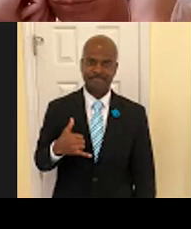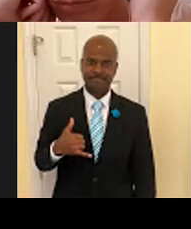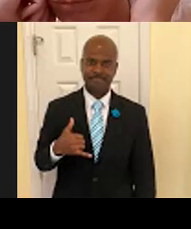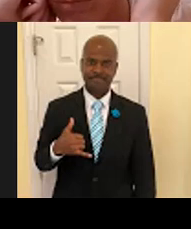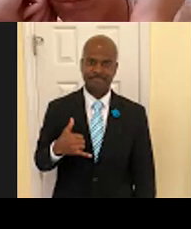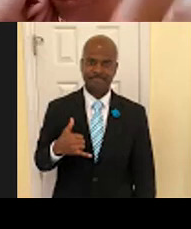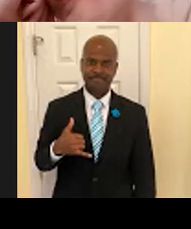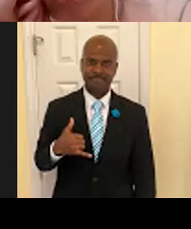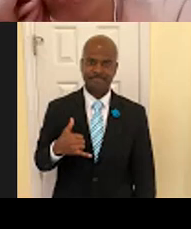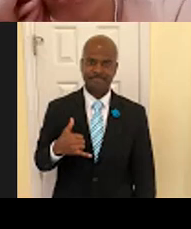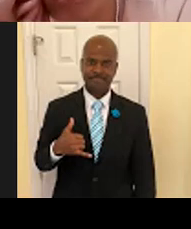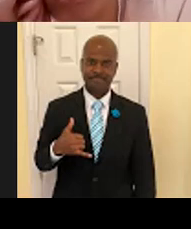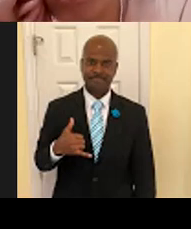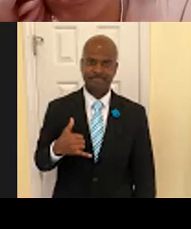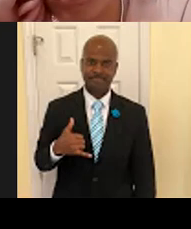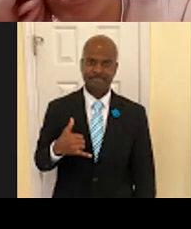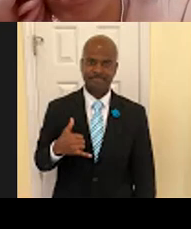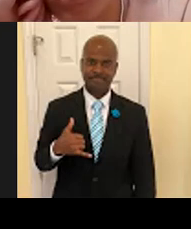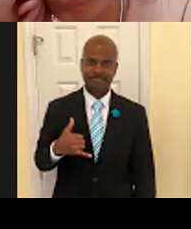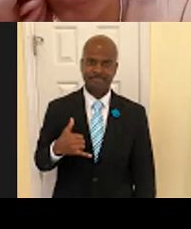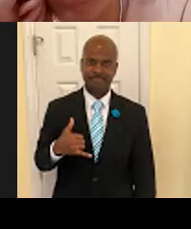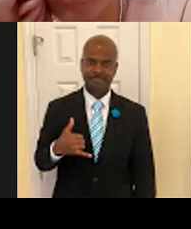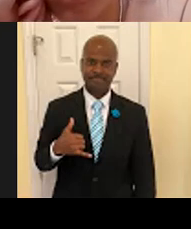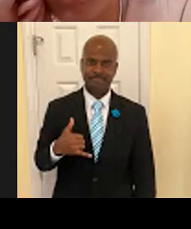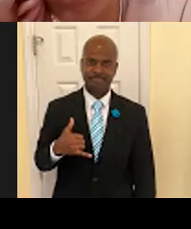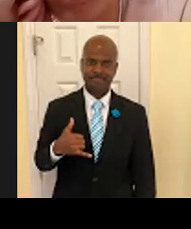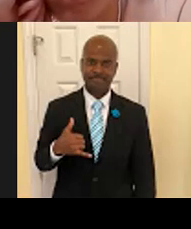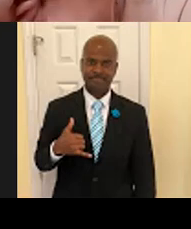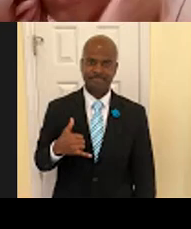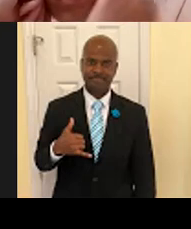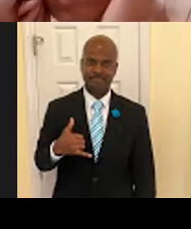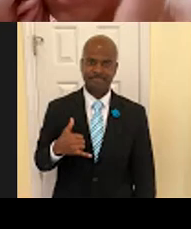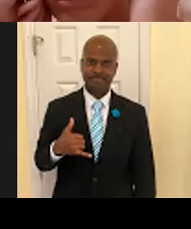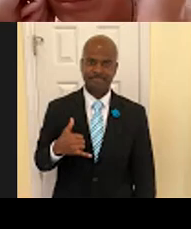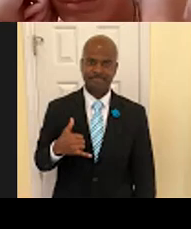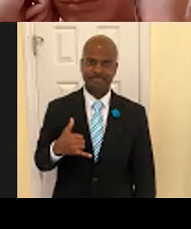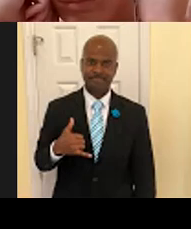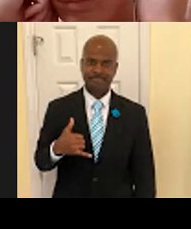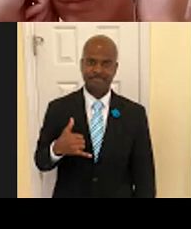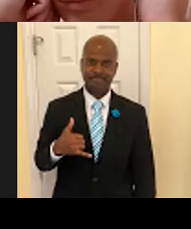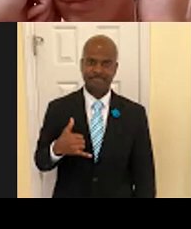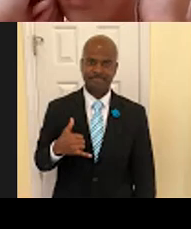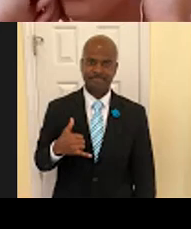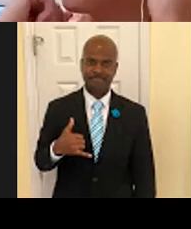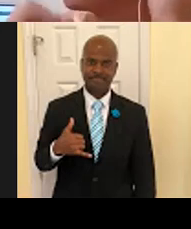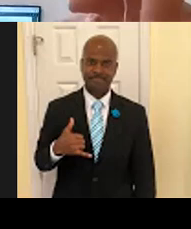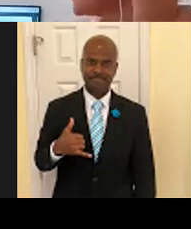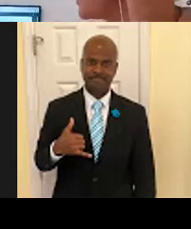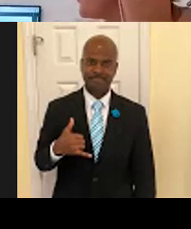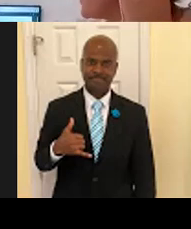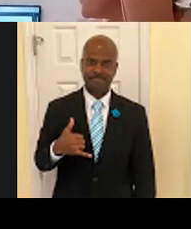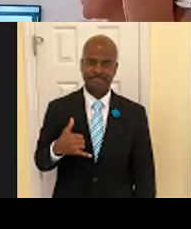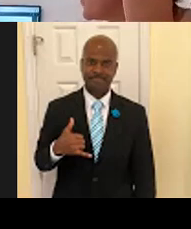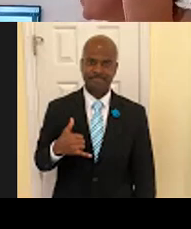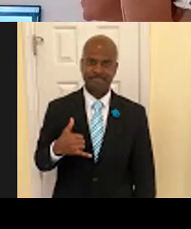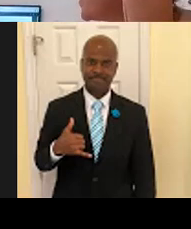It can probably take about 6 weeks. I know that Dr. Love at Ferguson Elementary School, they were trying to